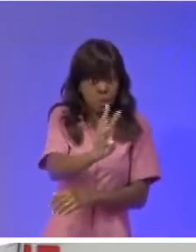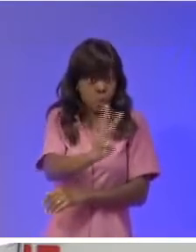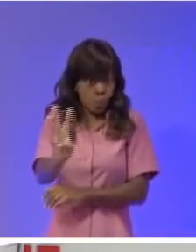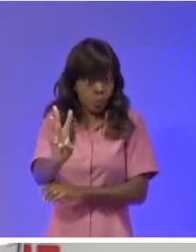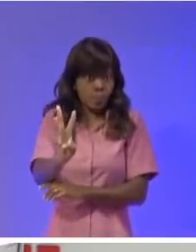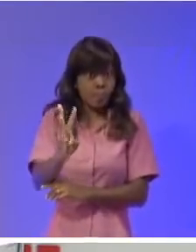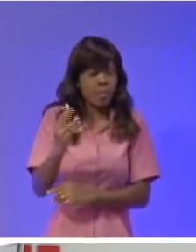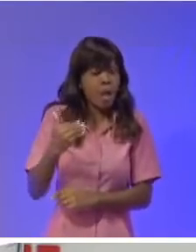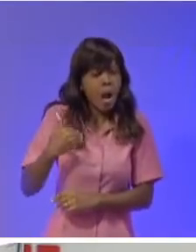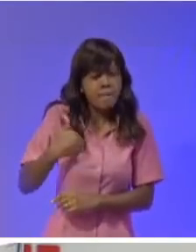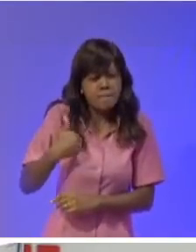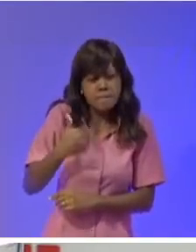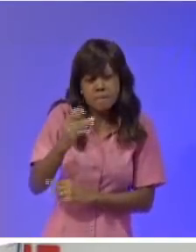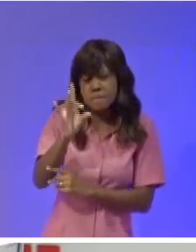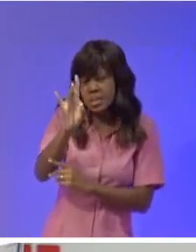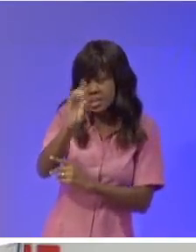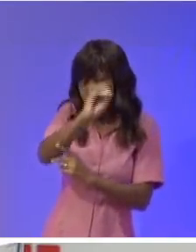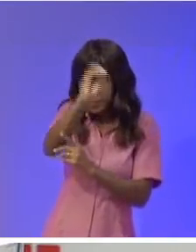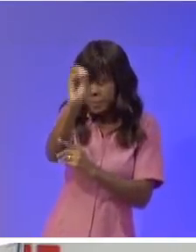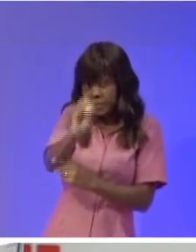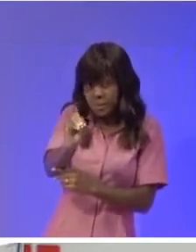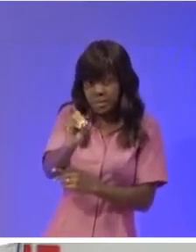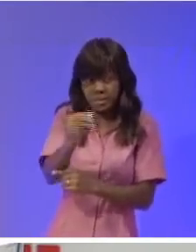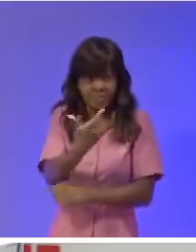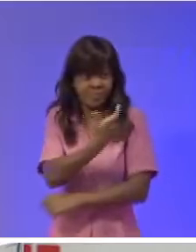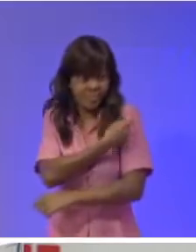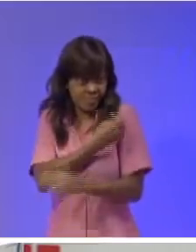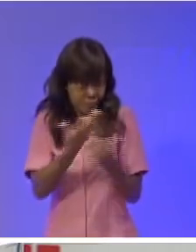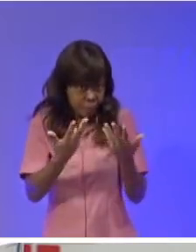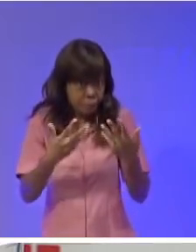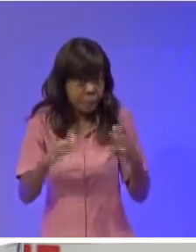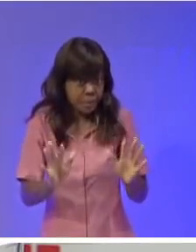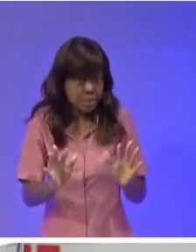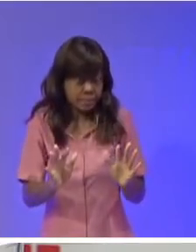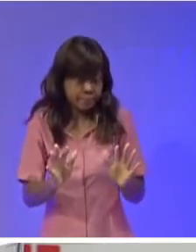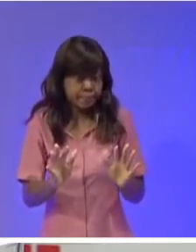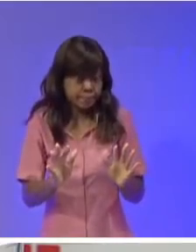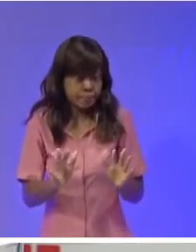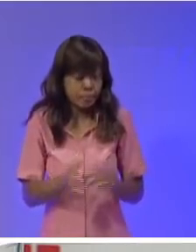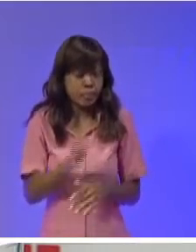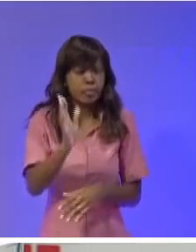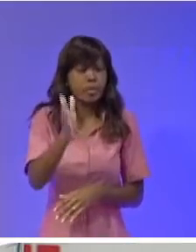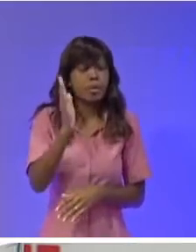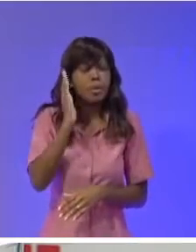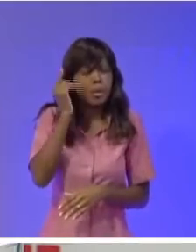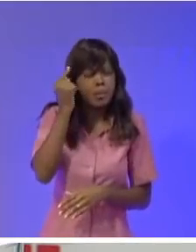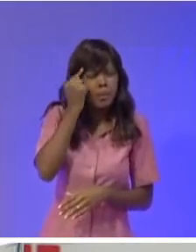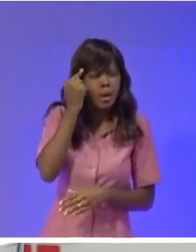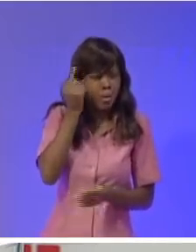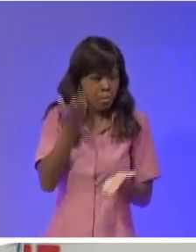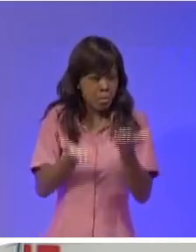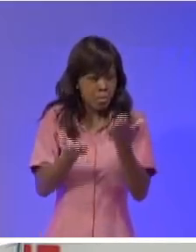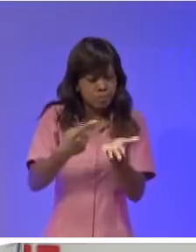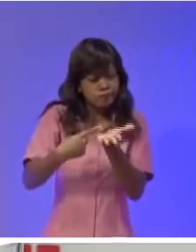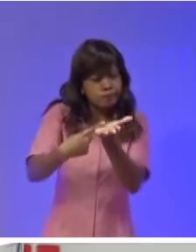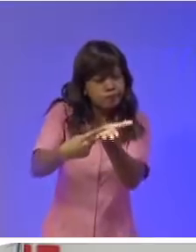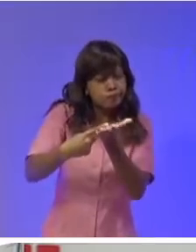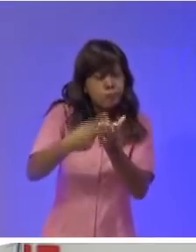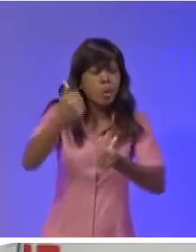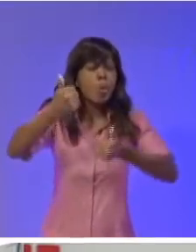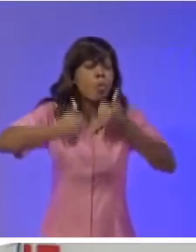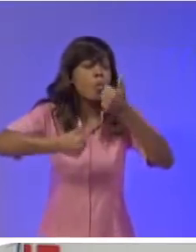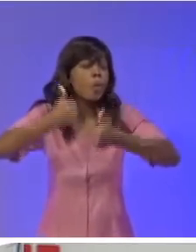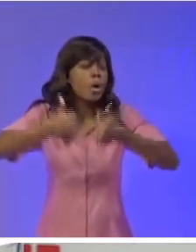vaccinated, what they are now drilling down into is which department needs to be vaccinated. Is it